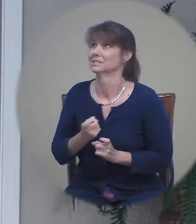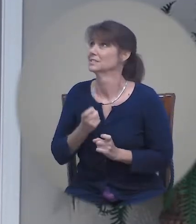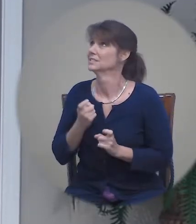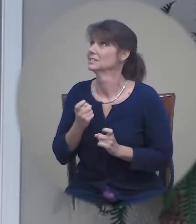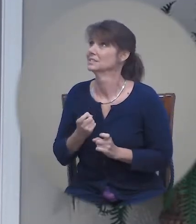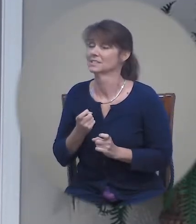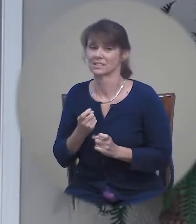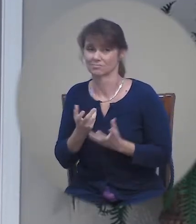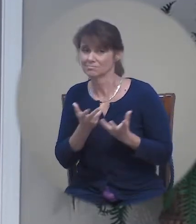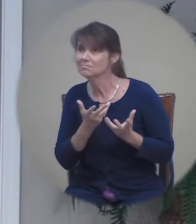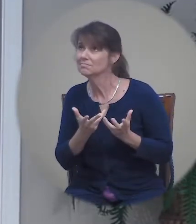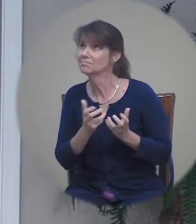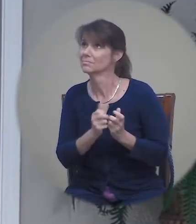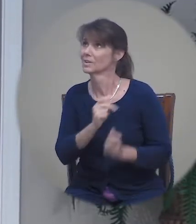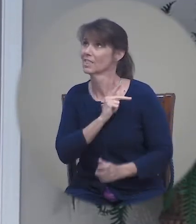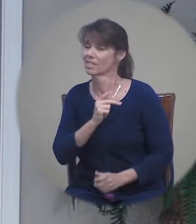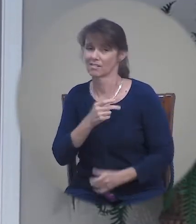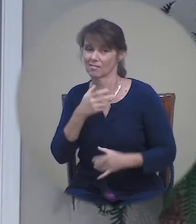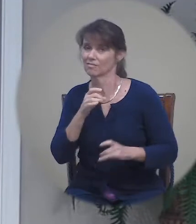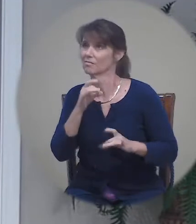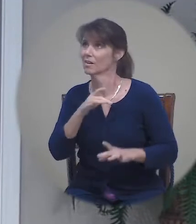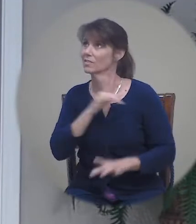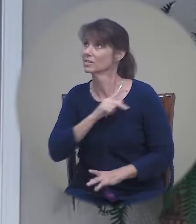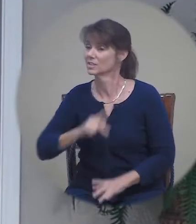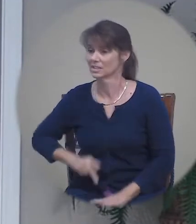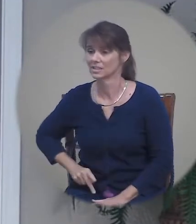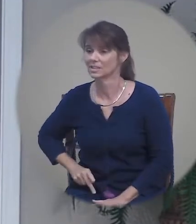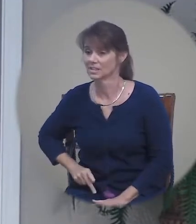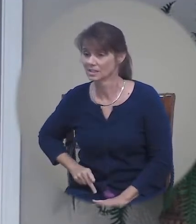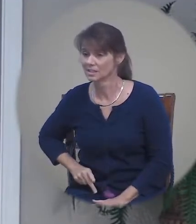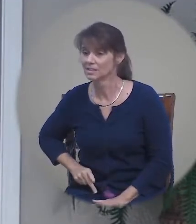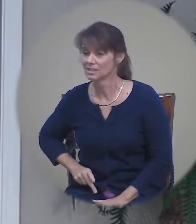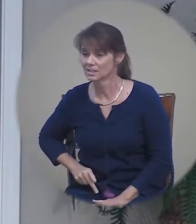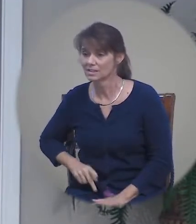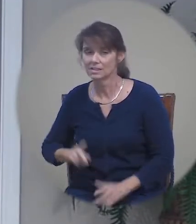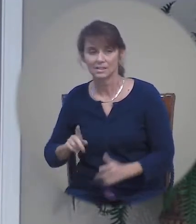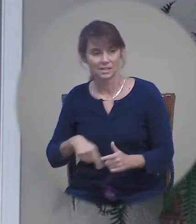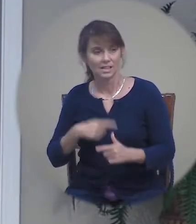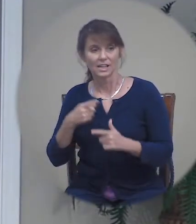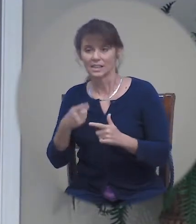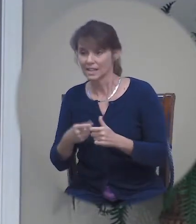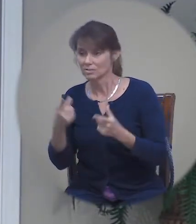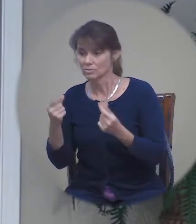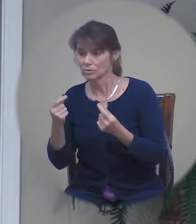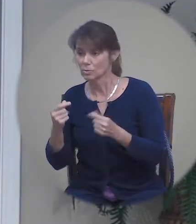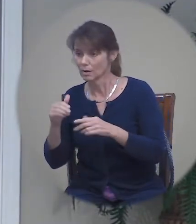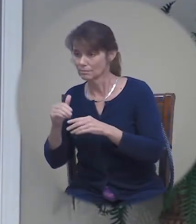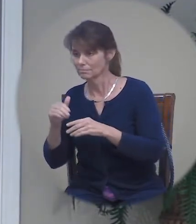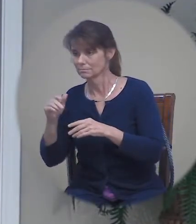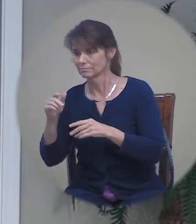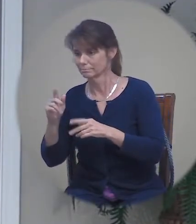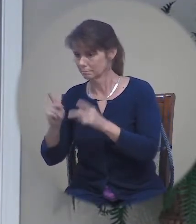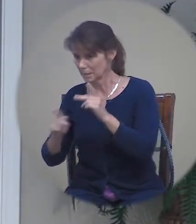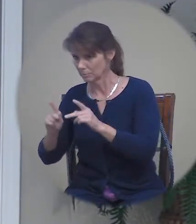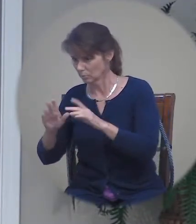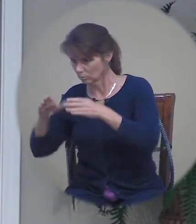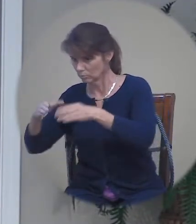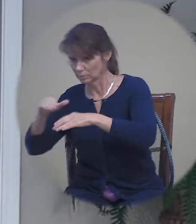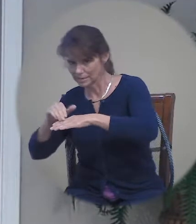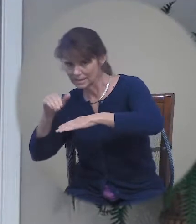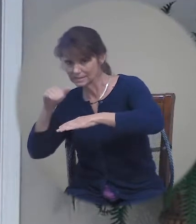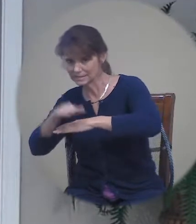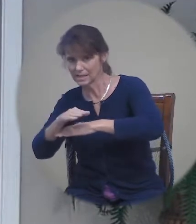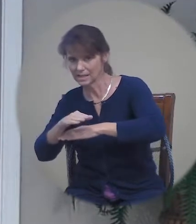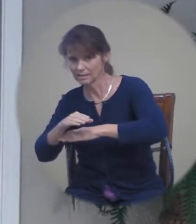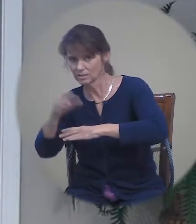with Sennacherib. And then, as Gary points out, he sends people to seek out Isaiah and seeks a